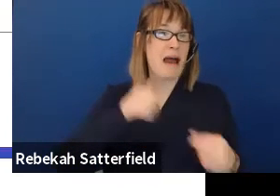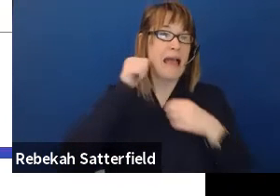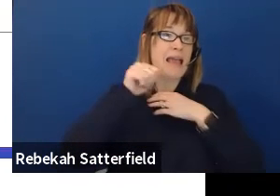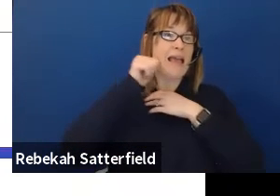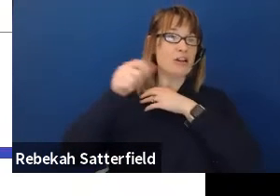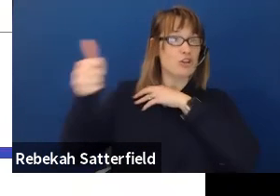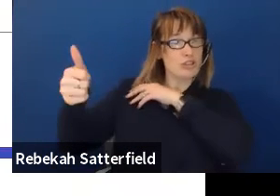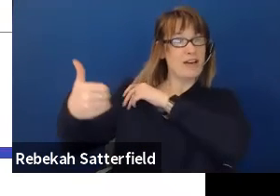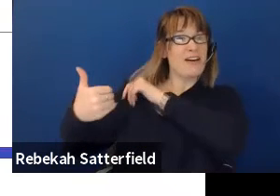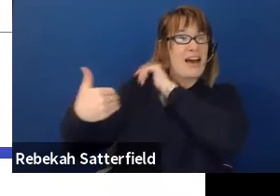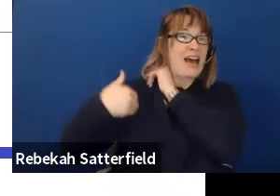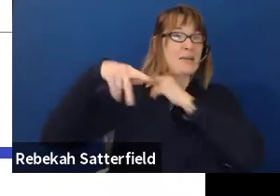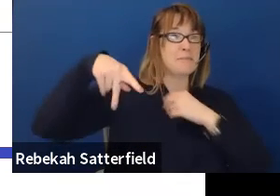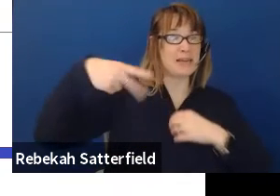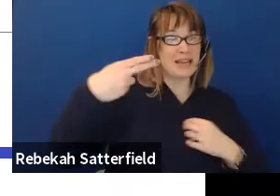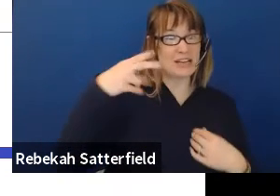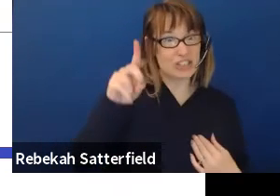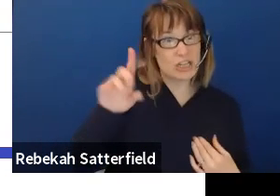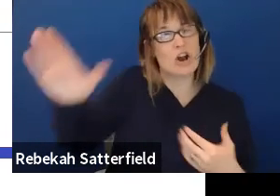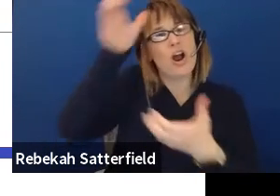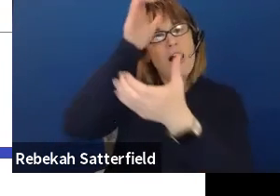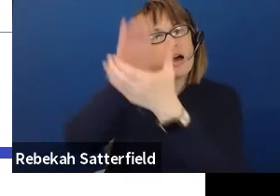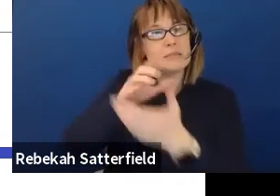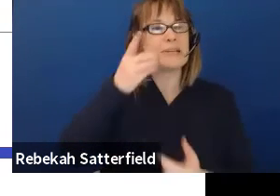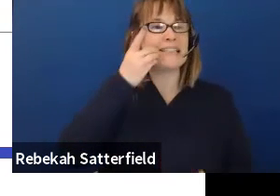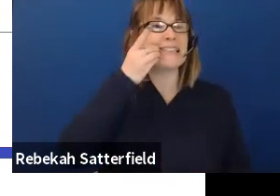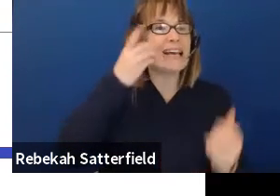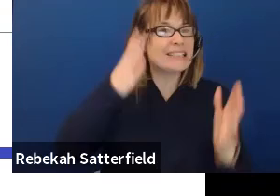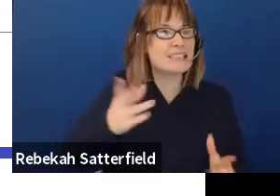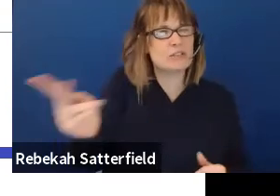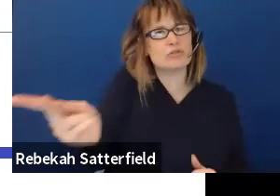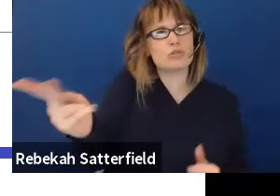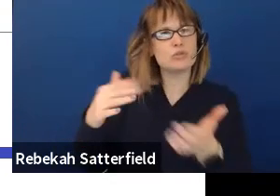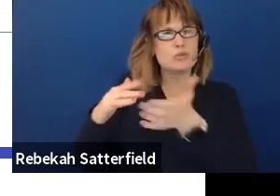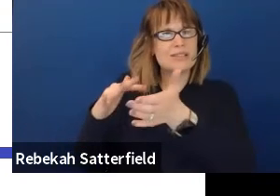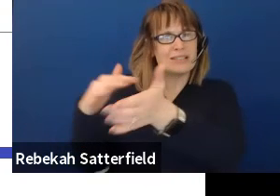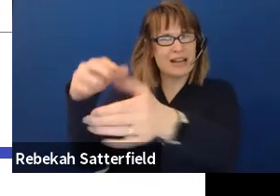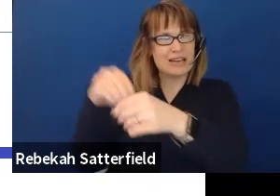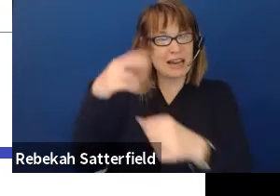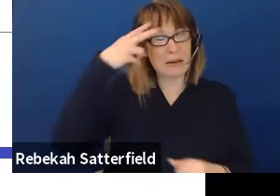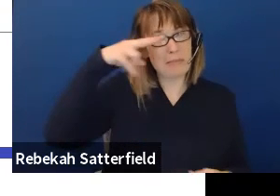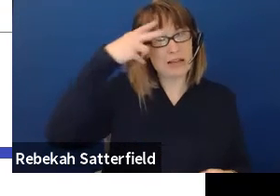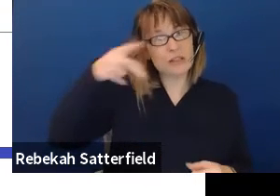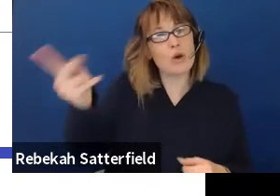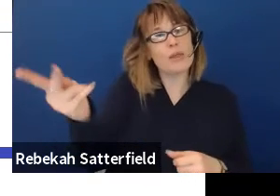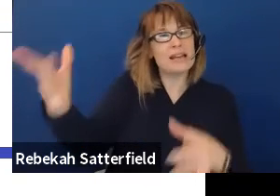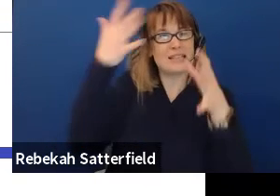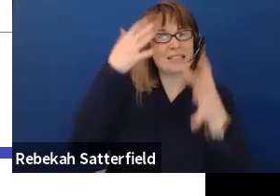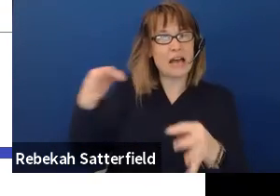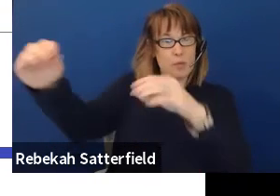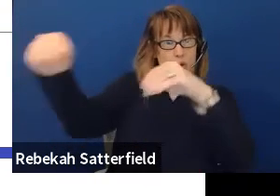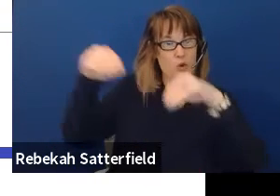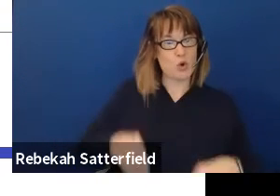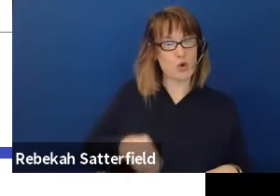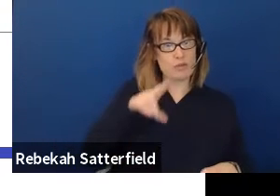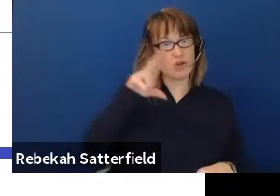psychology and her husband who was a dentist. They had studied in Mexico and decided to come to the United States to see if they could build a